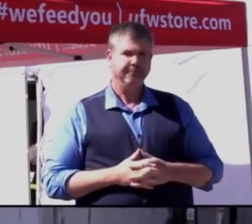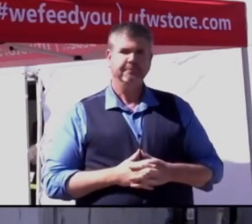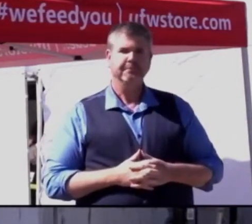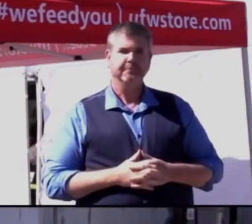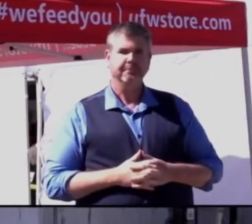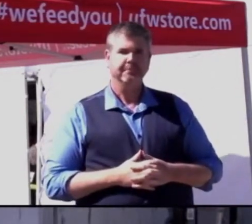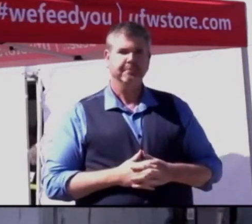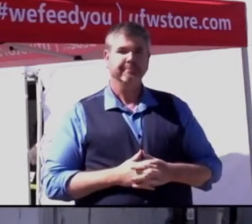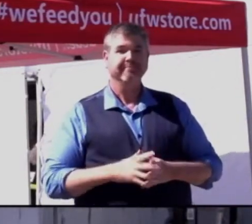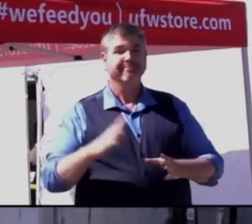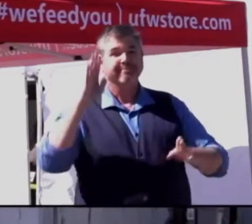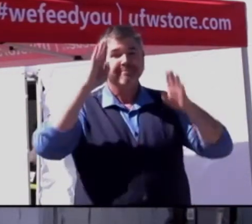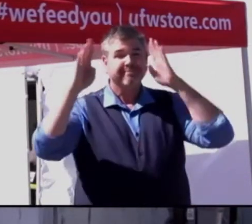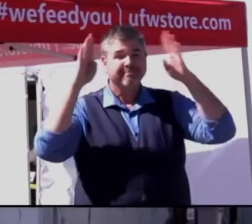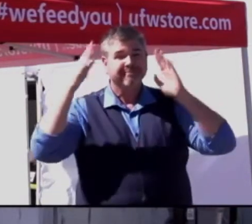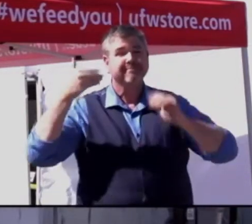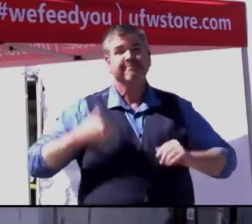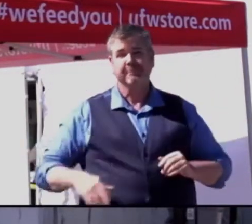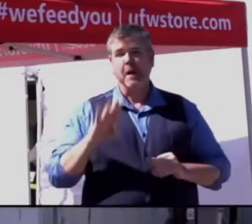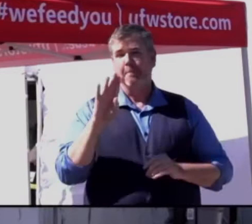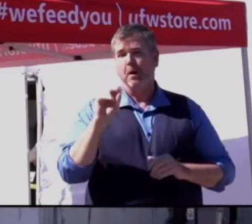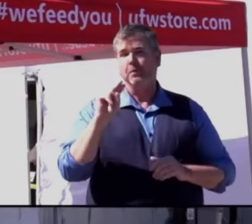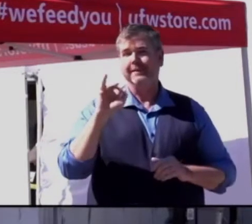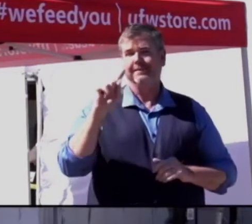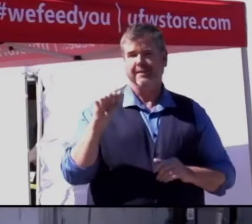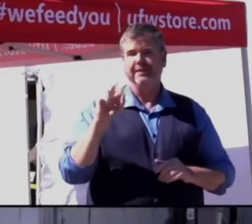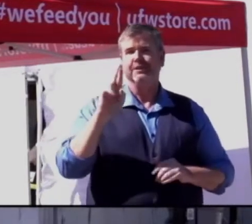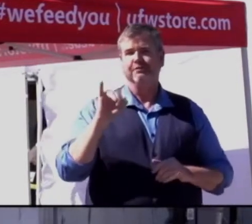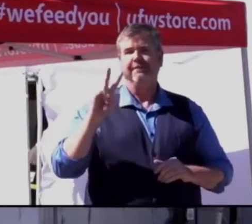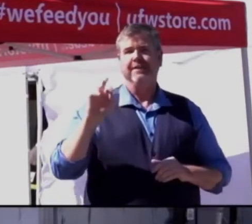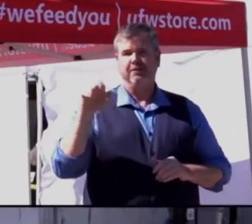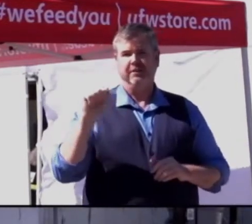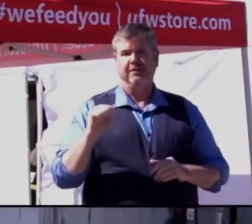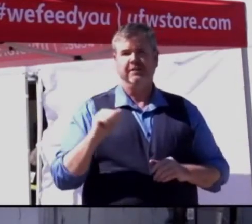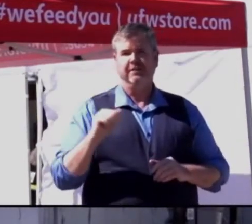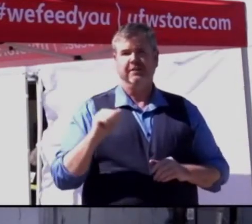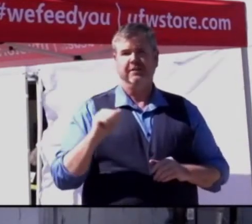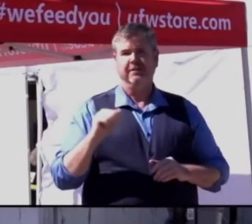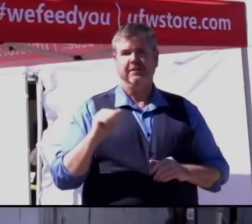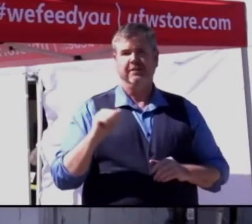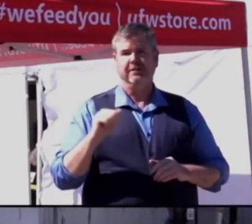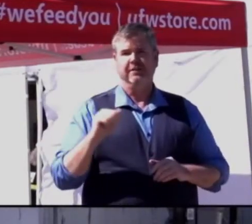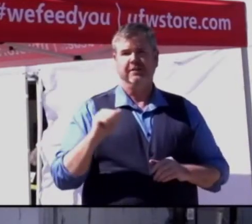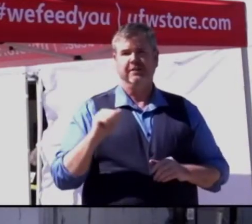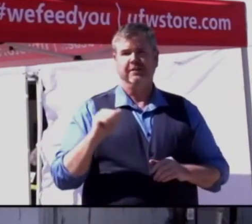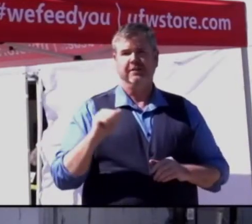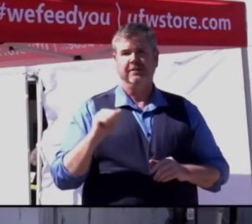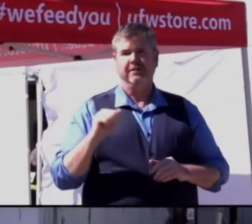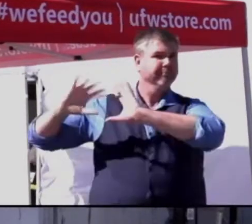Hi, my name is Bonita Rivera. I'm one of the National Vice Presidents of the United Farm Workers.